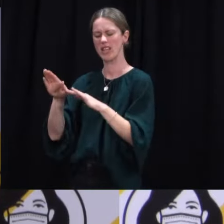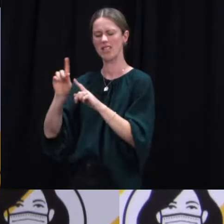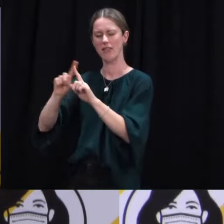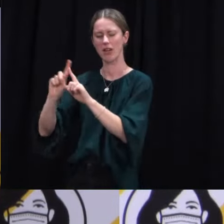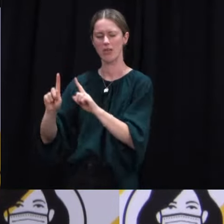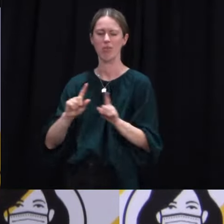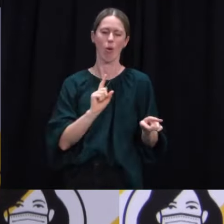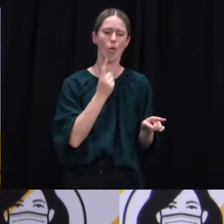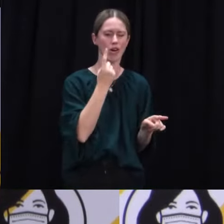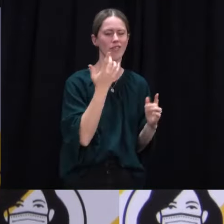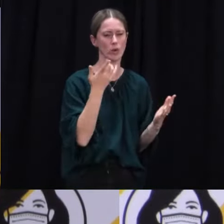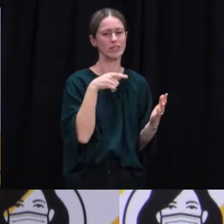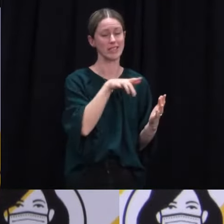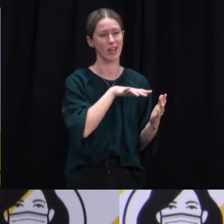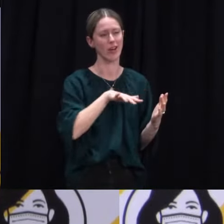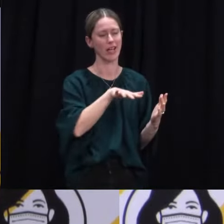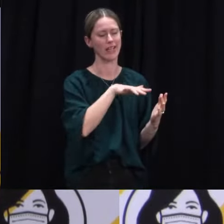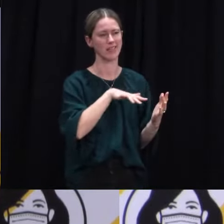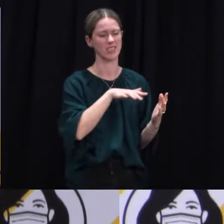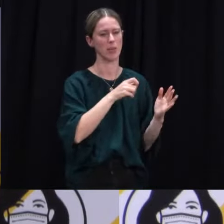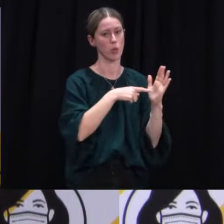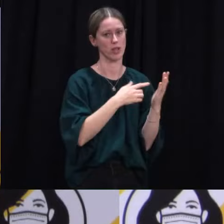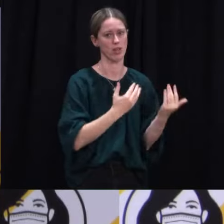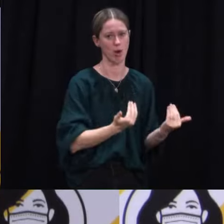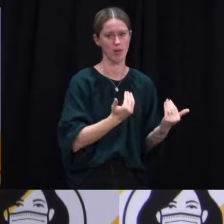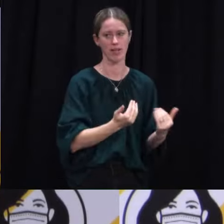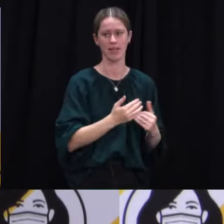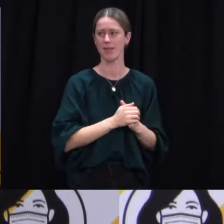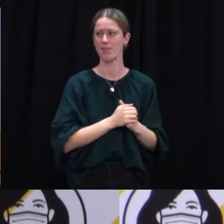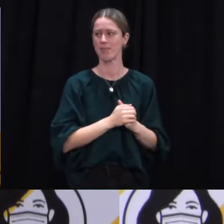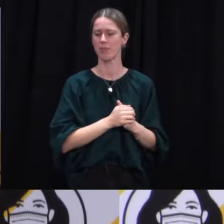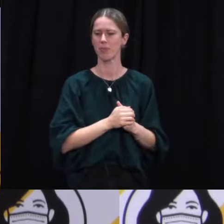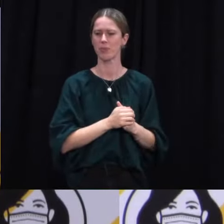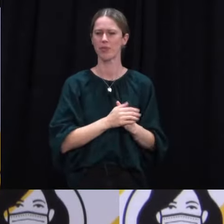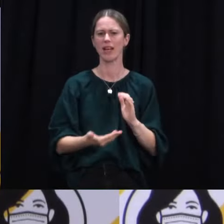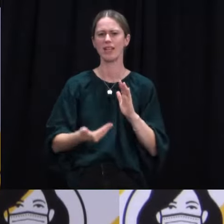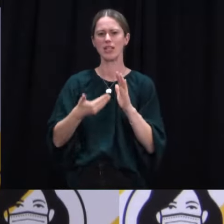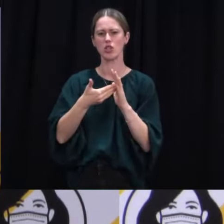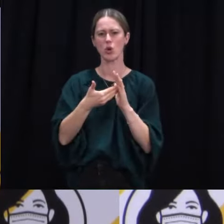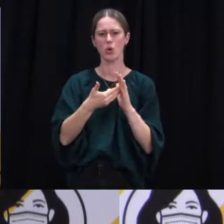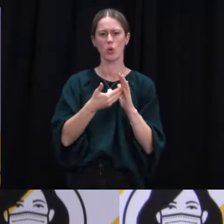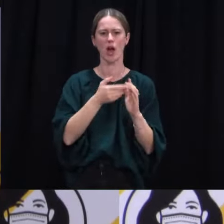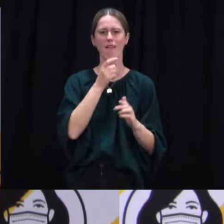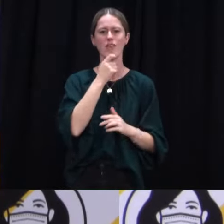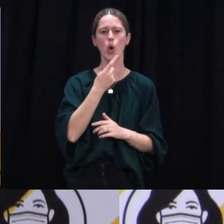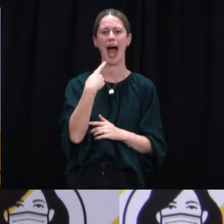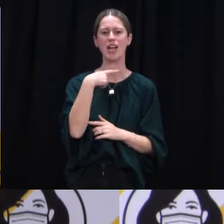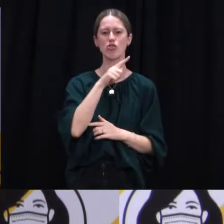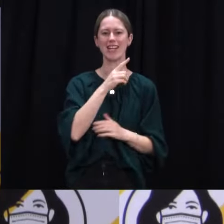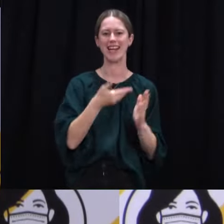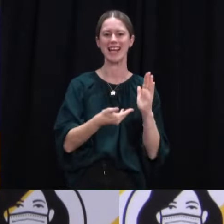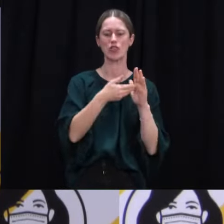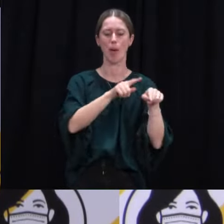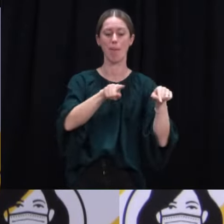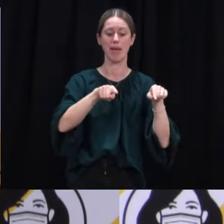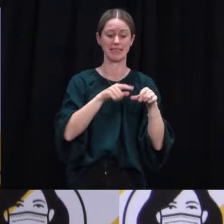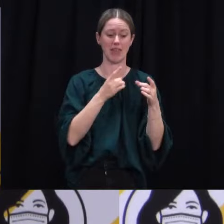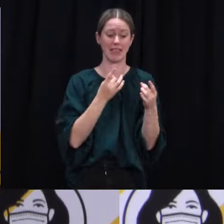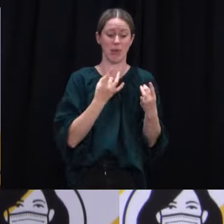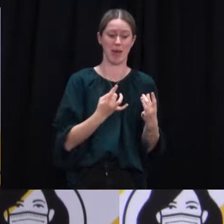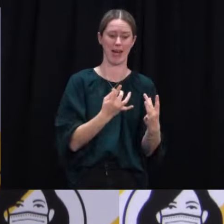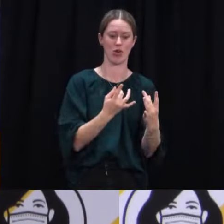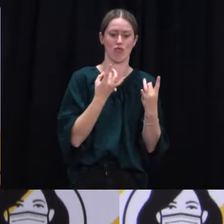the area of primacy at the moment. An additional facility with several hundred extra rooms is being prepared so